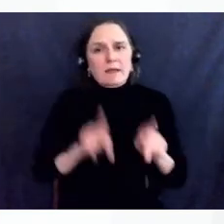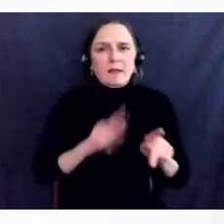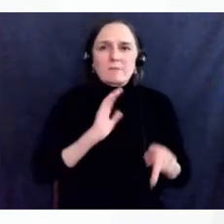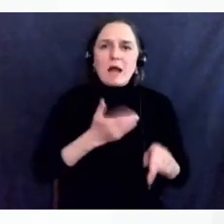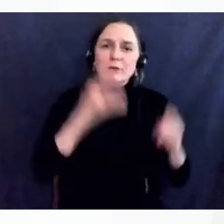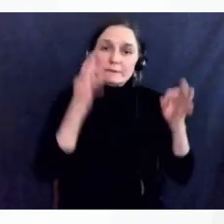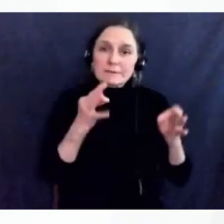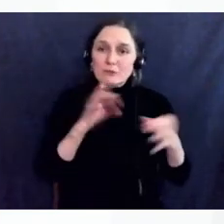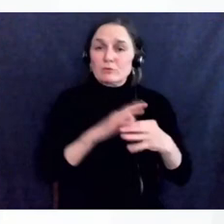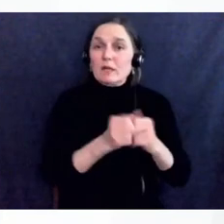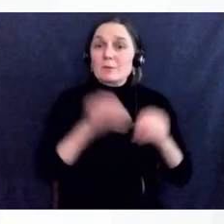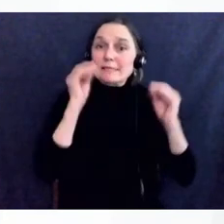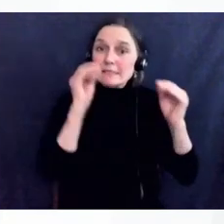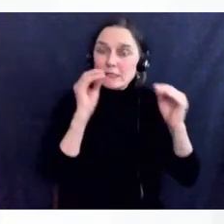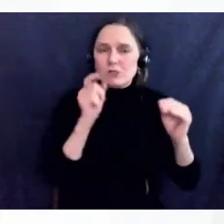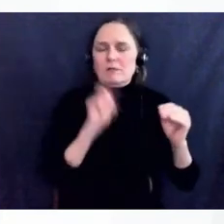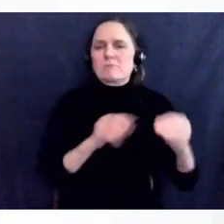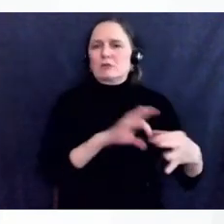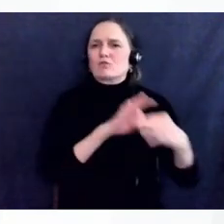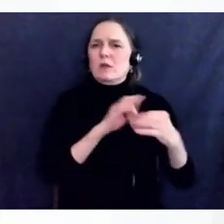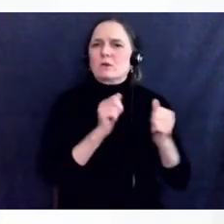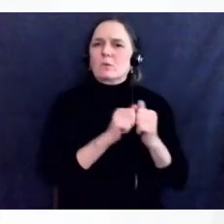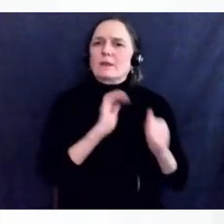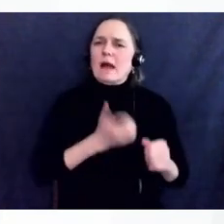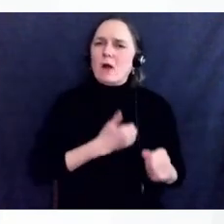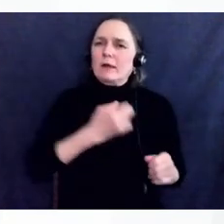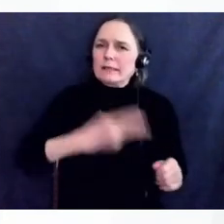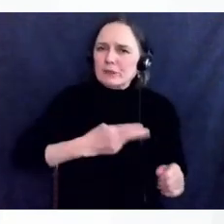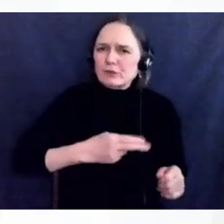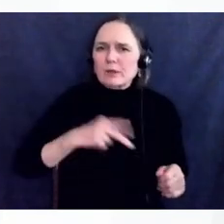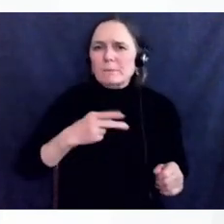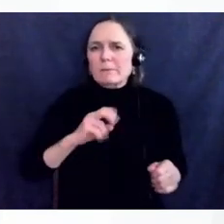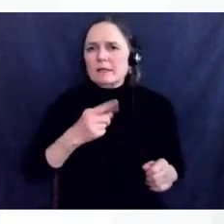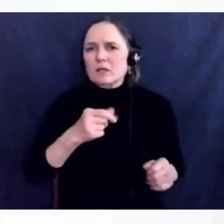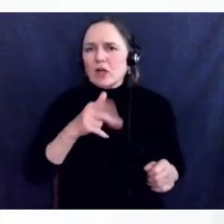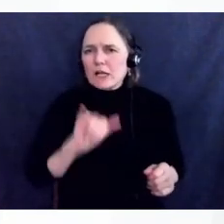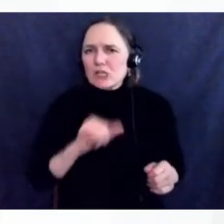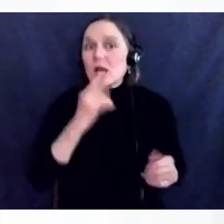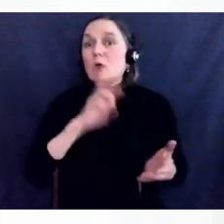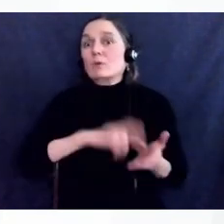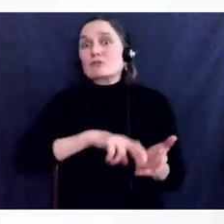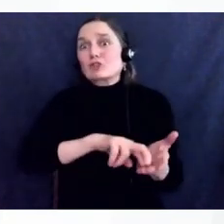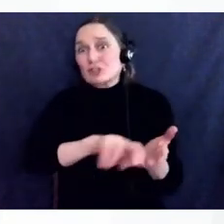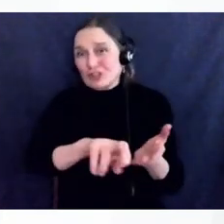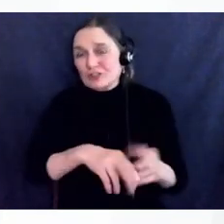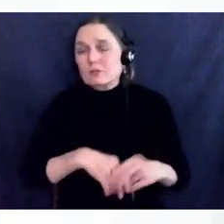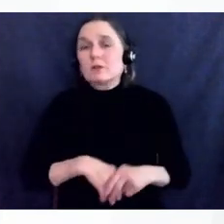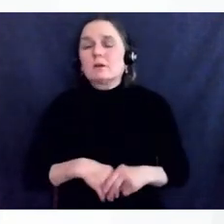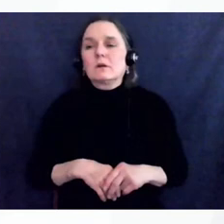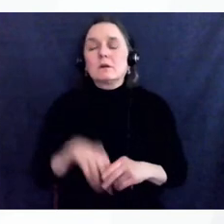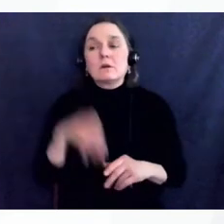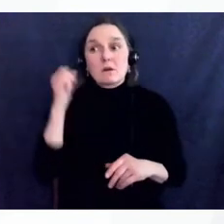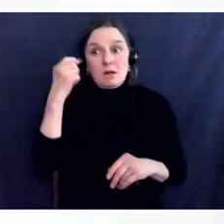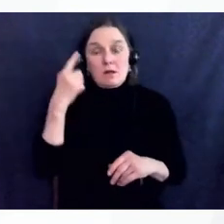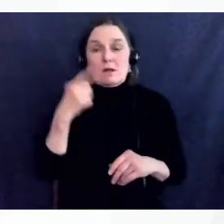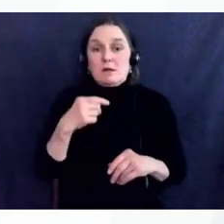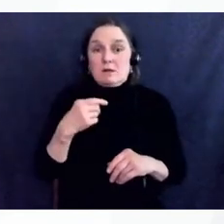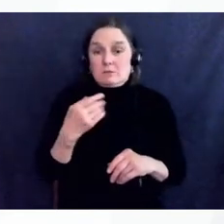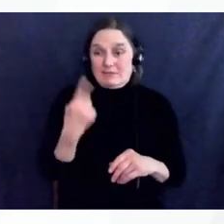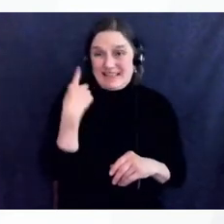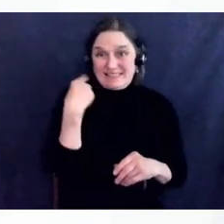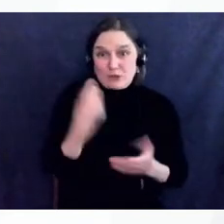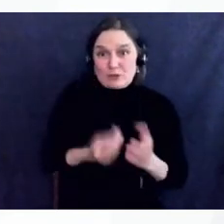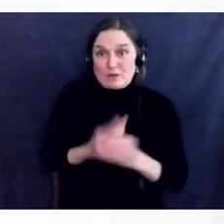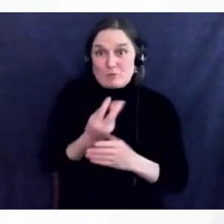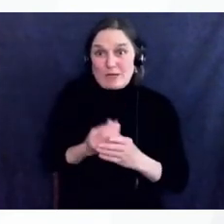sudden transition to online learning, literally on 2 weeks' notice last spring, taught us that we